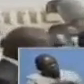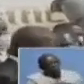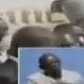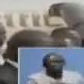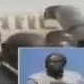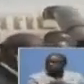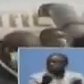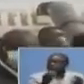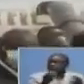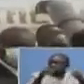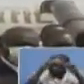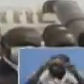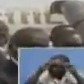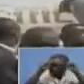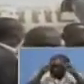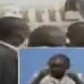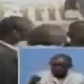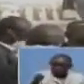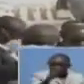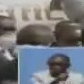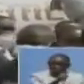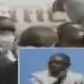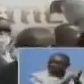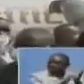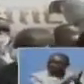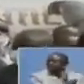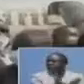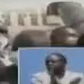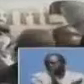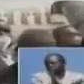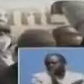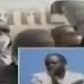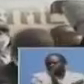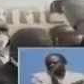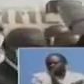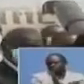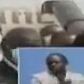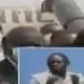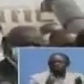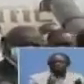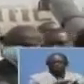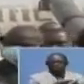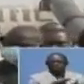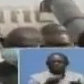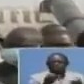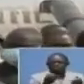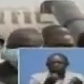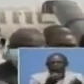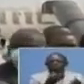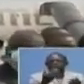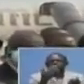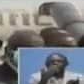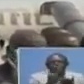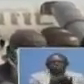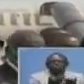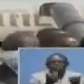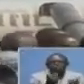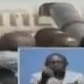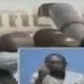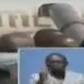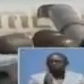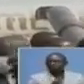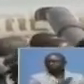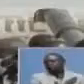have generated electricity, we've generated goodwill, and we want to exploit this goodwill to the